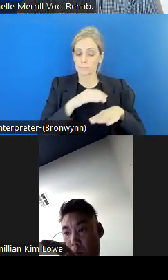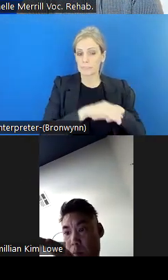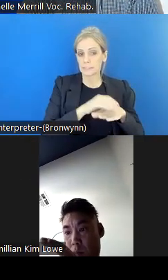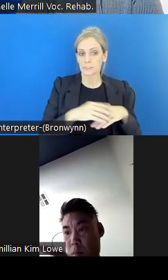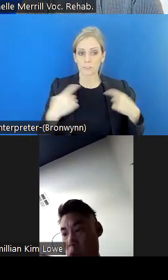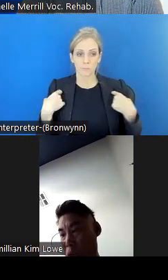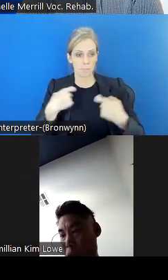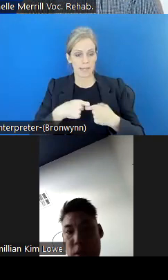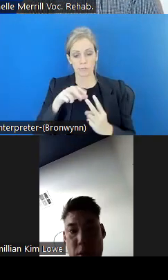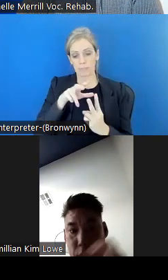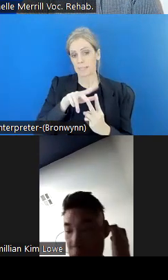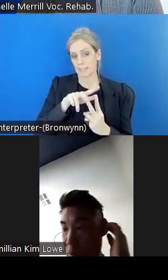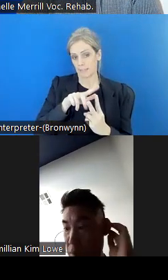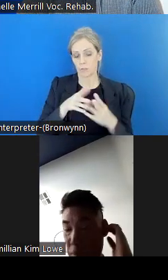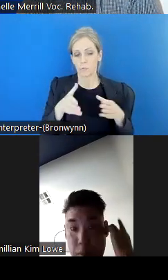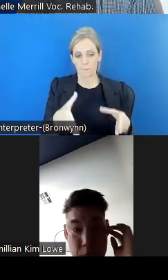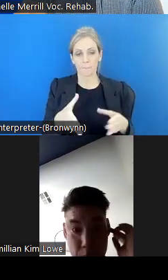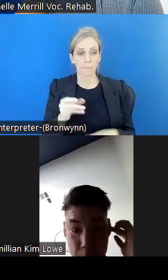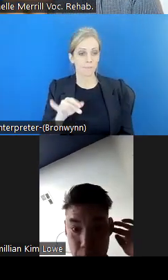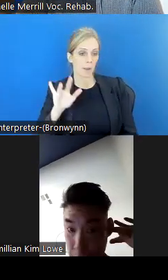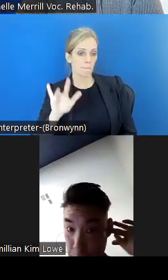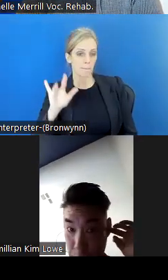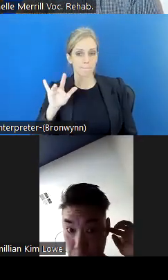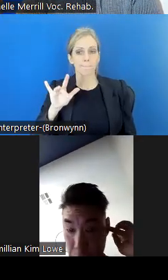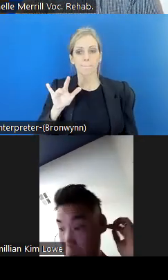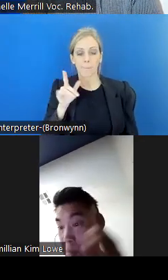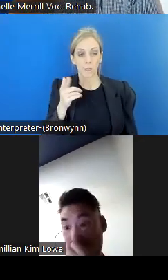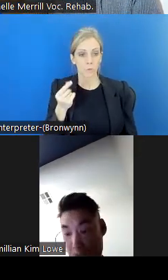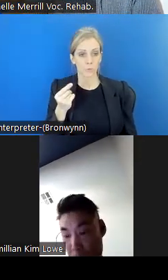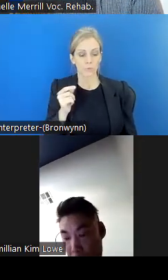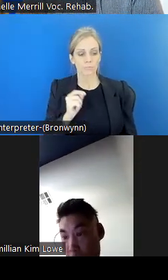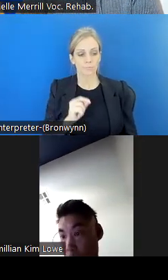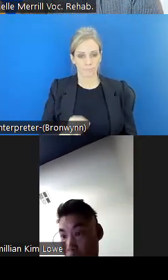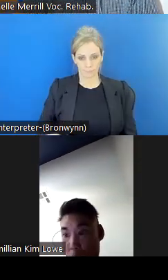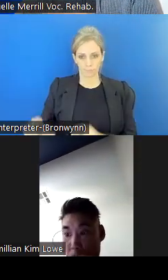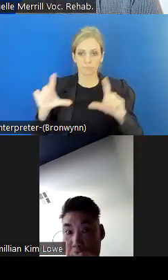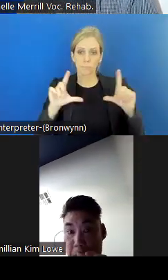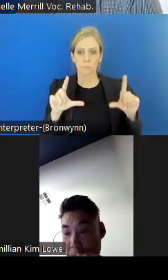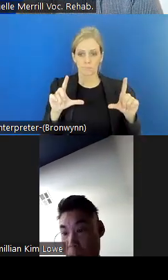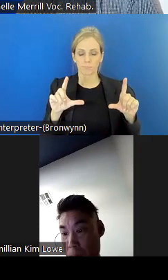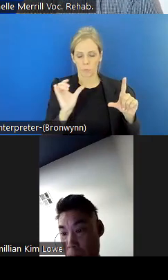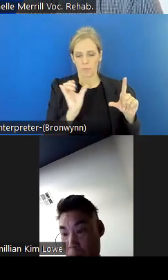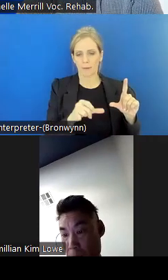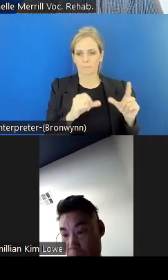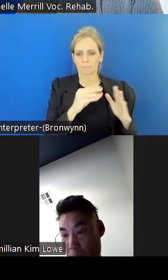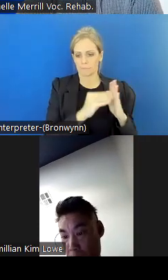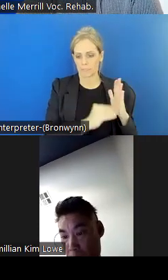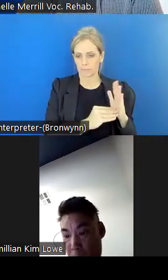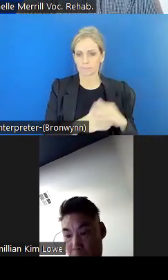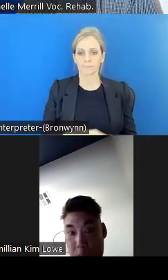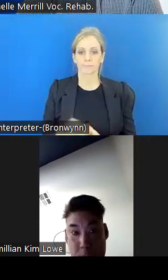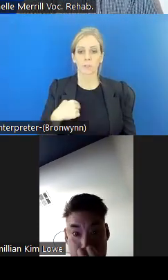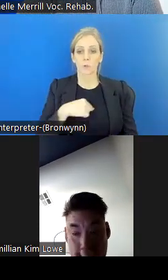Spanish. If I was to hit that application, it would choose an application. It would take me right into that. We use the